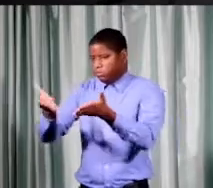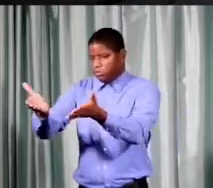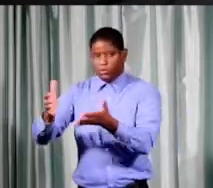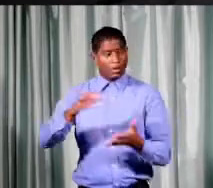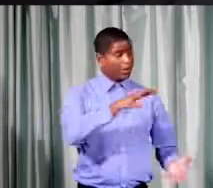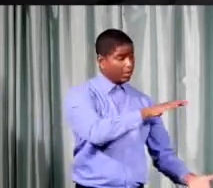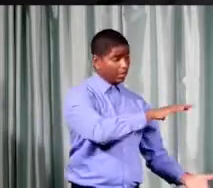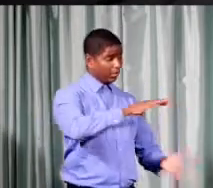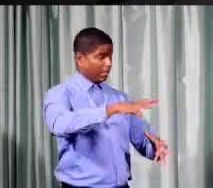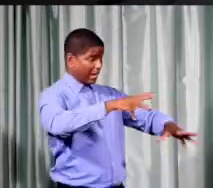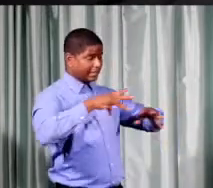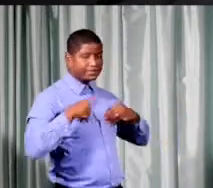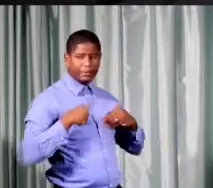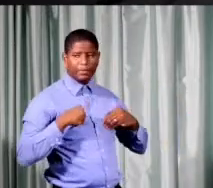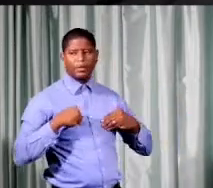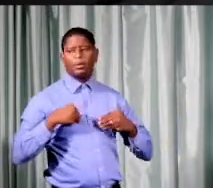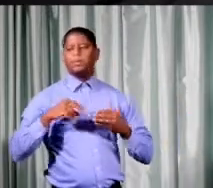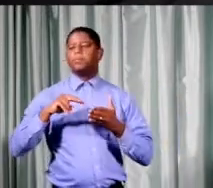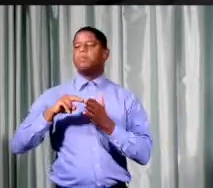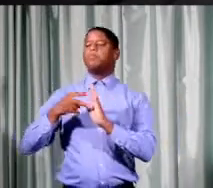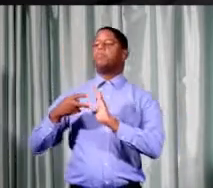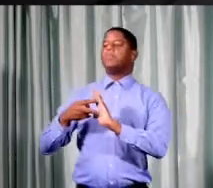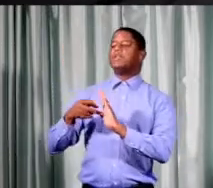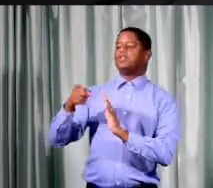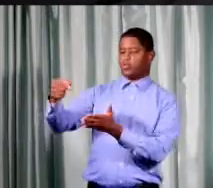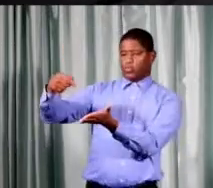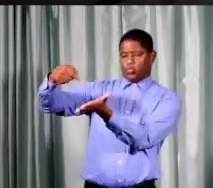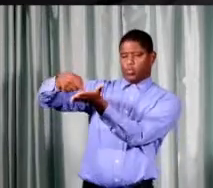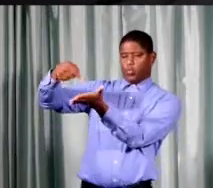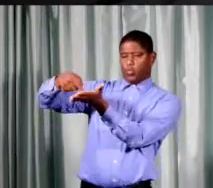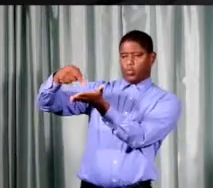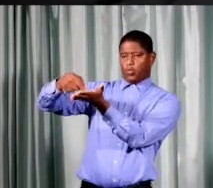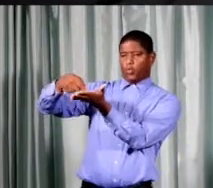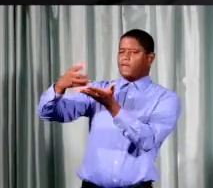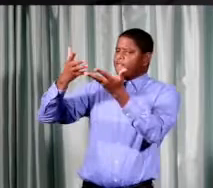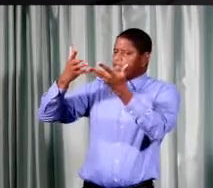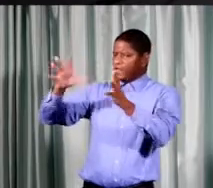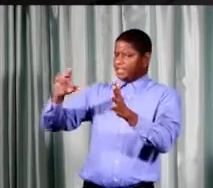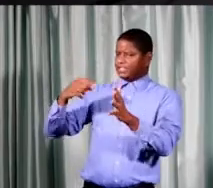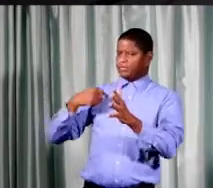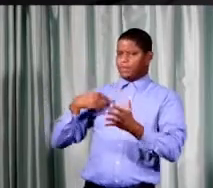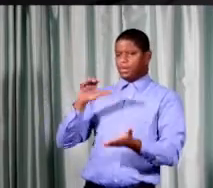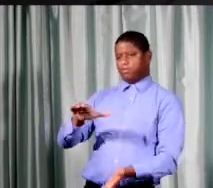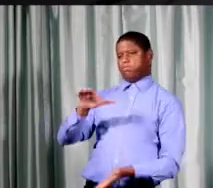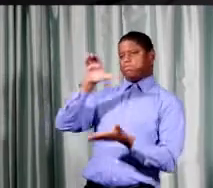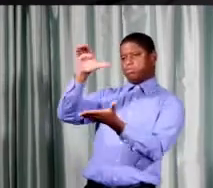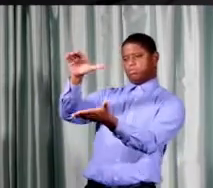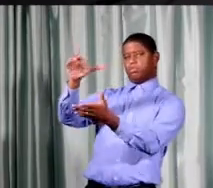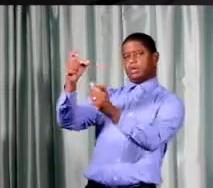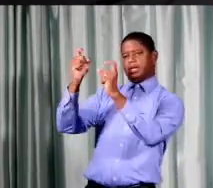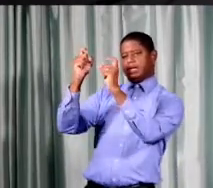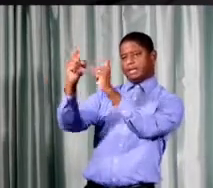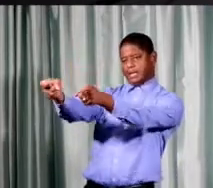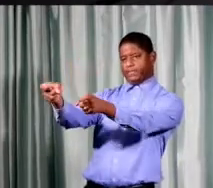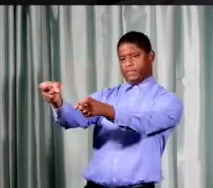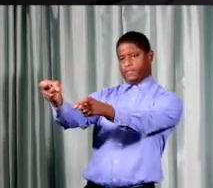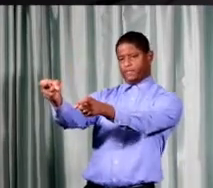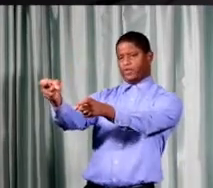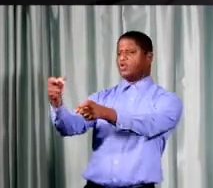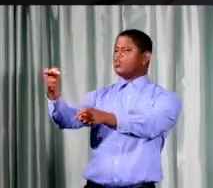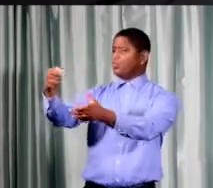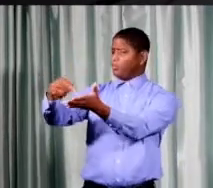to pay 90 days from now is irrelevant. I did what I was supposed to do. I